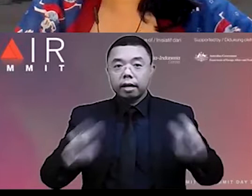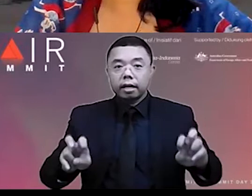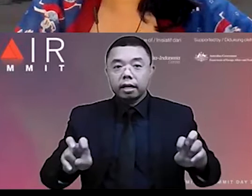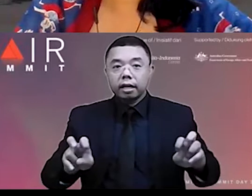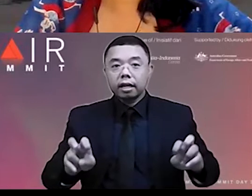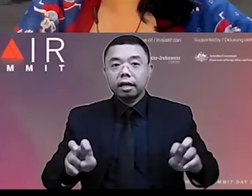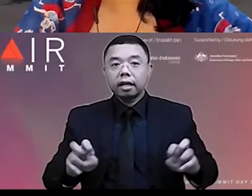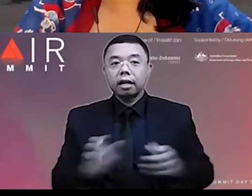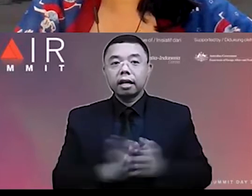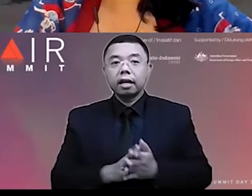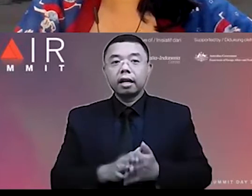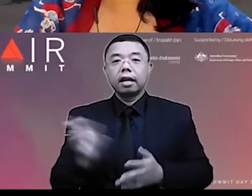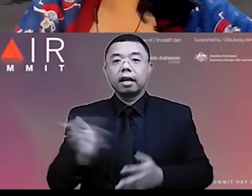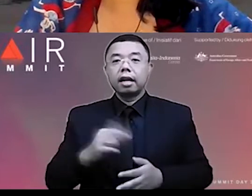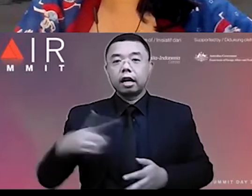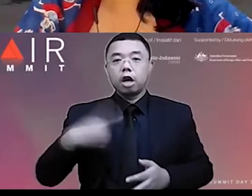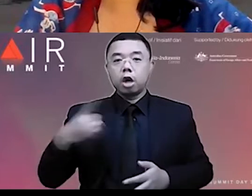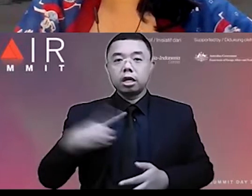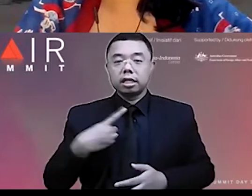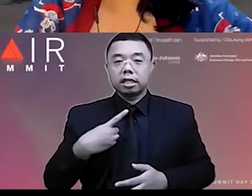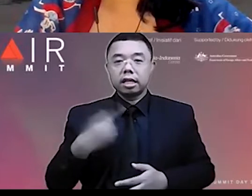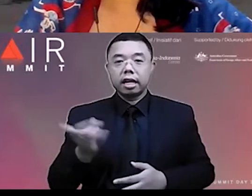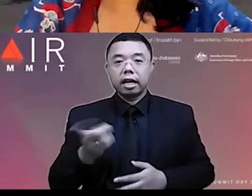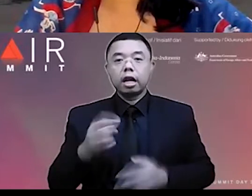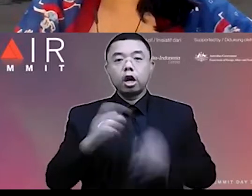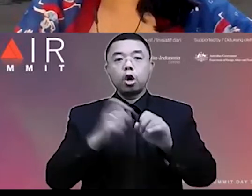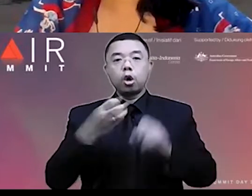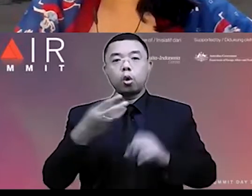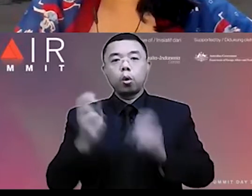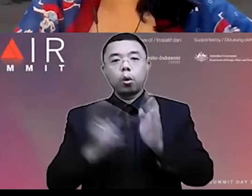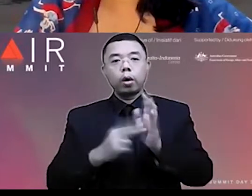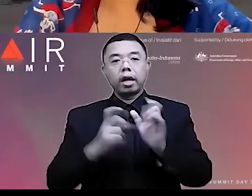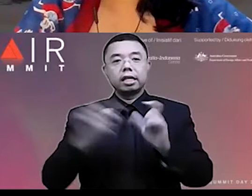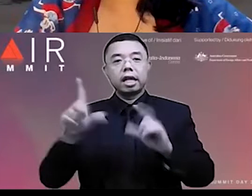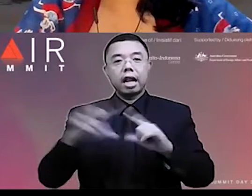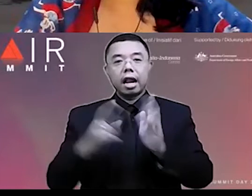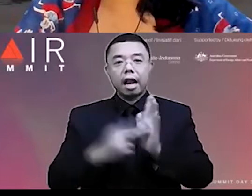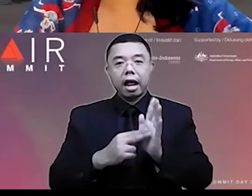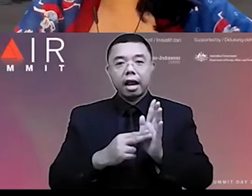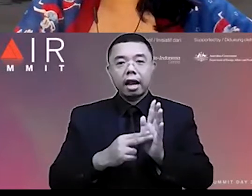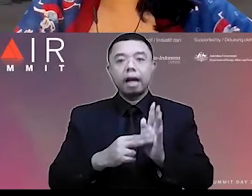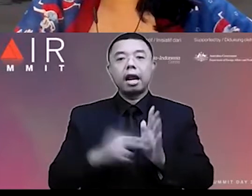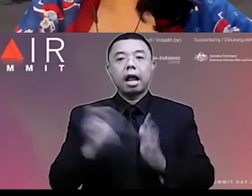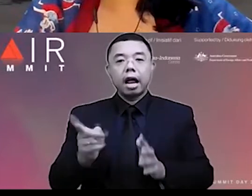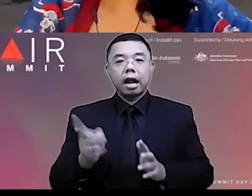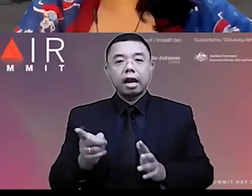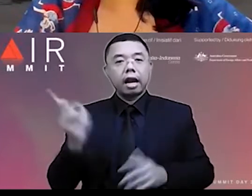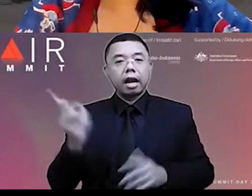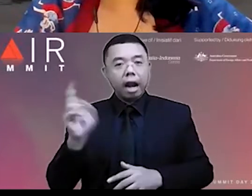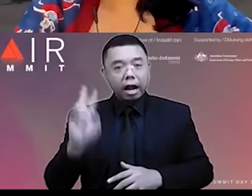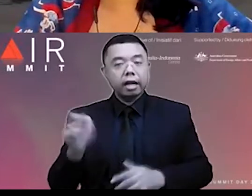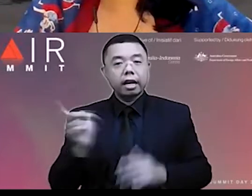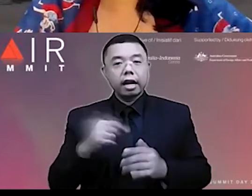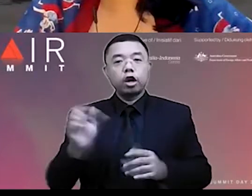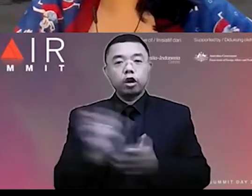of Queensland, and Dr. Ilmiawan Awolin, Lecturer at Universitas Airlangga. Those are the